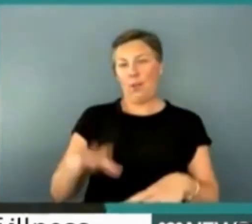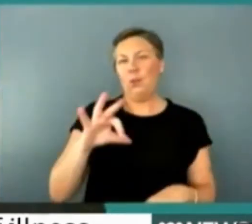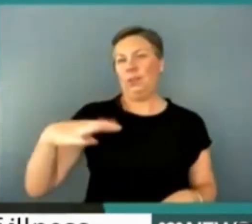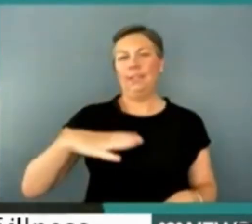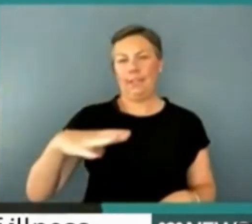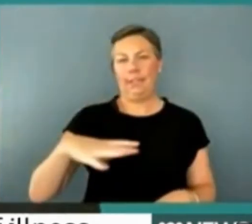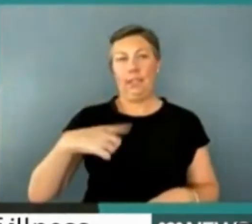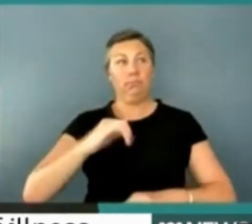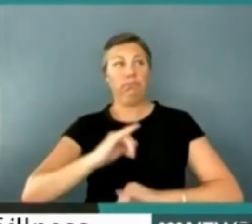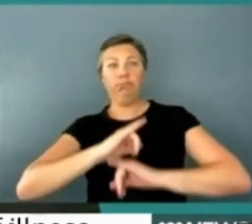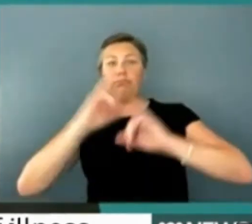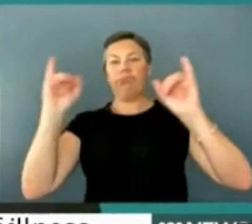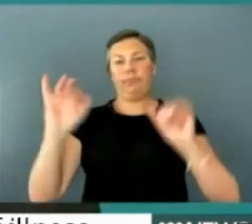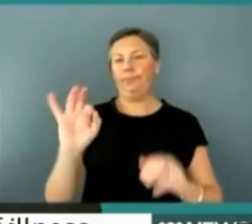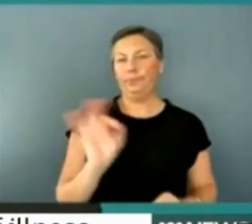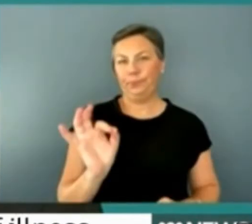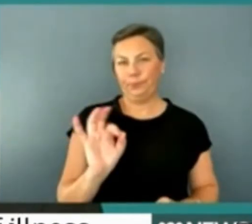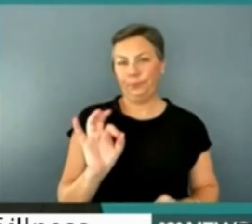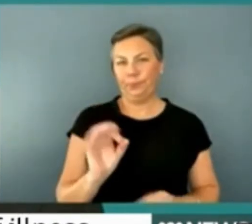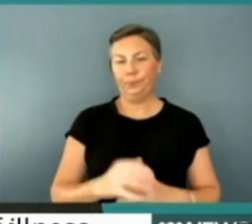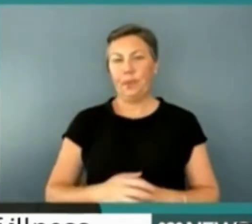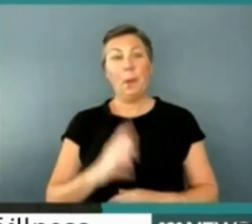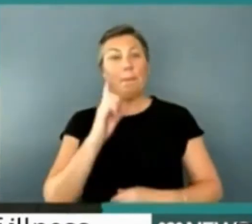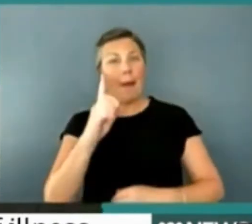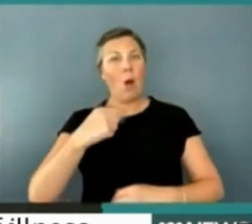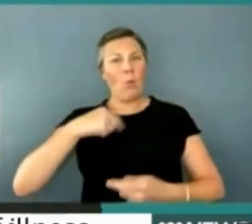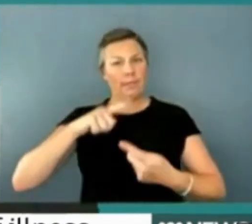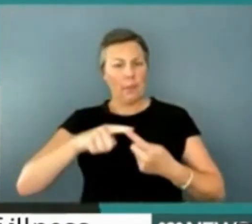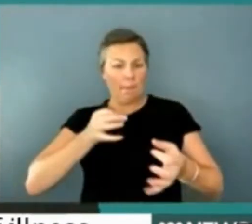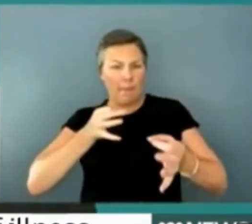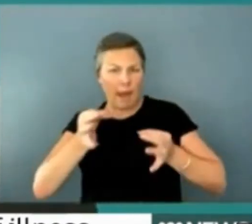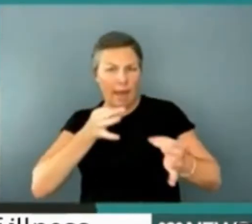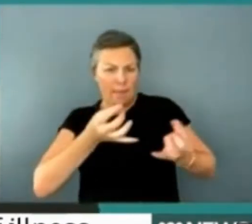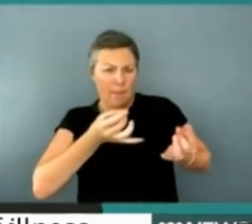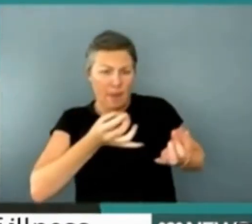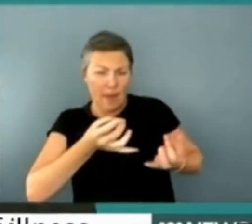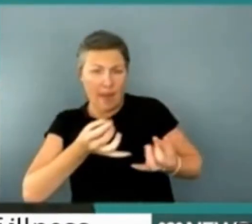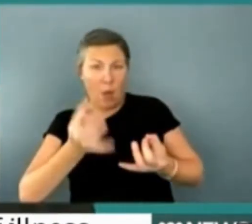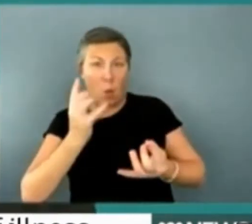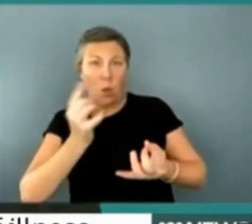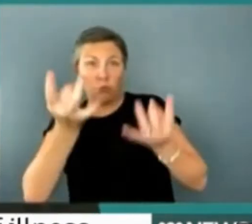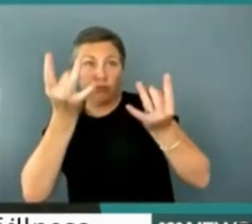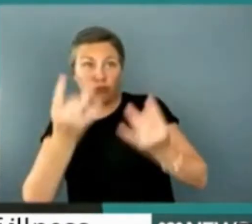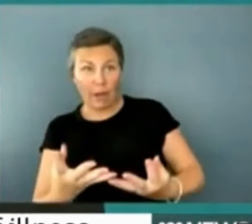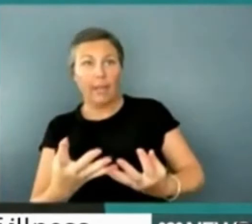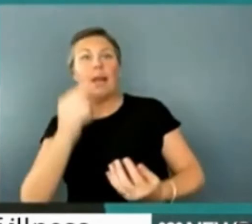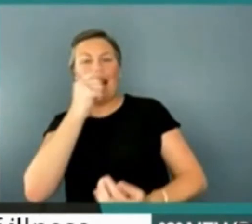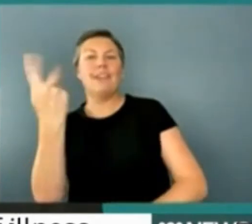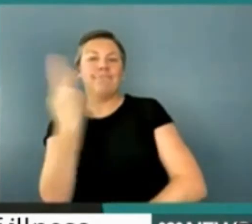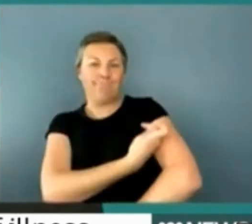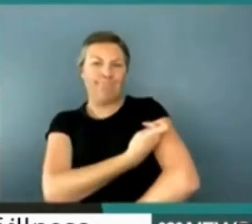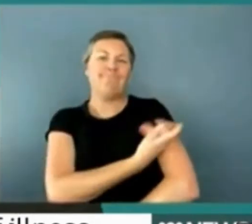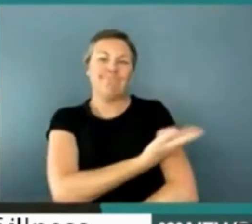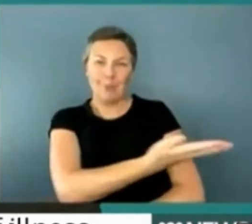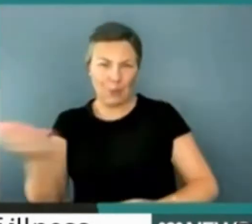now. But we're certainly not stopping in our preparations. So that will proceed. The regulators will look at